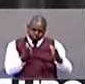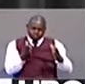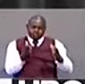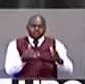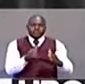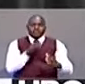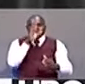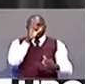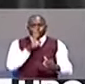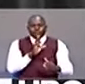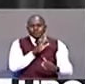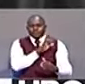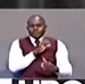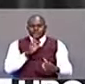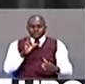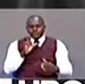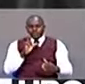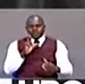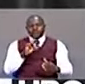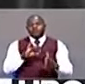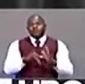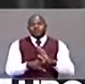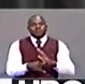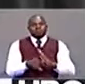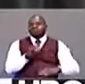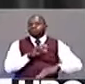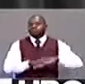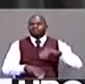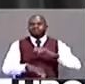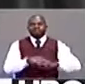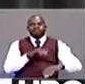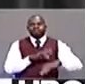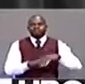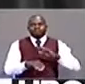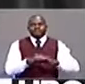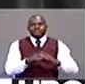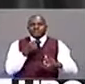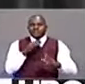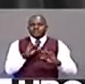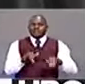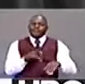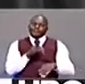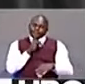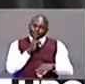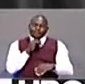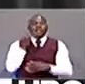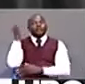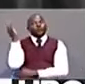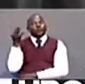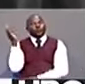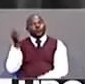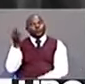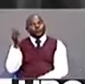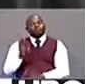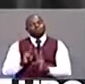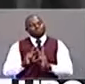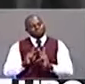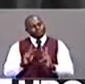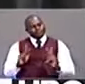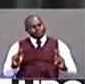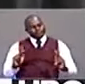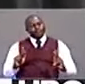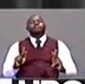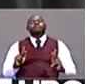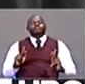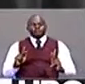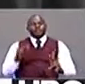concentrate on religious matters, he never relented. He kept on preaching peace. He